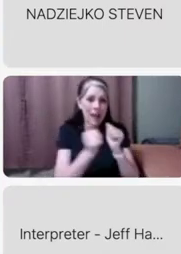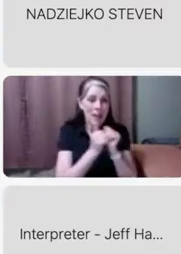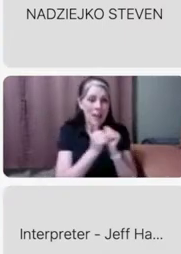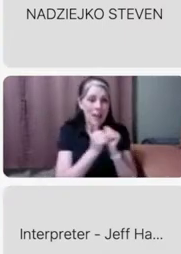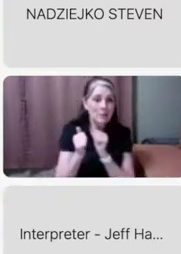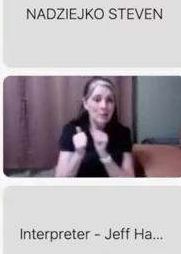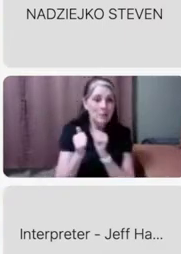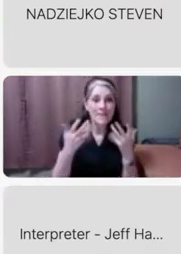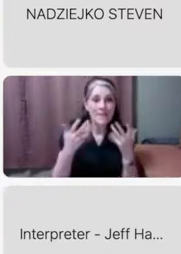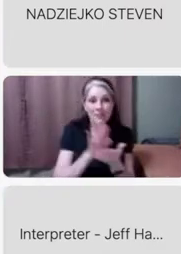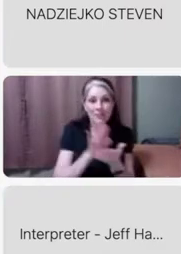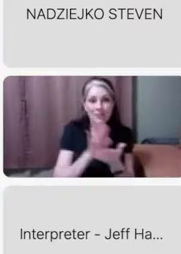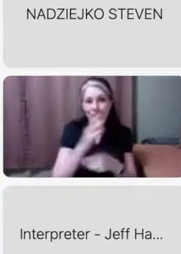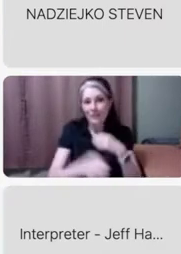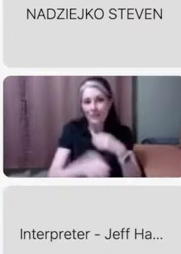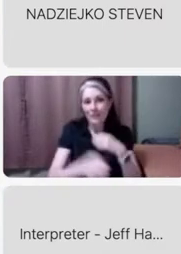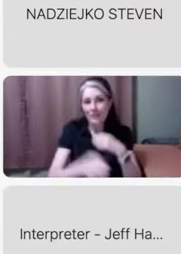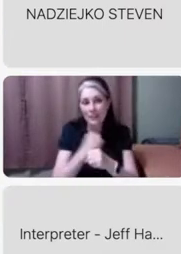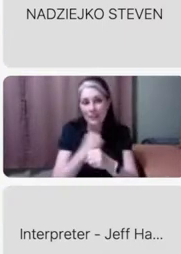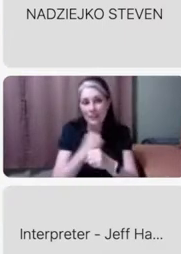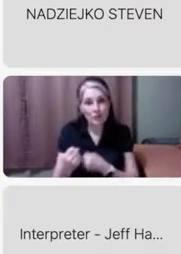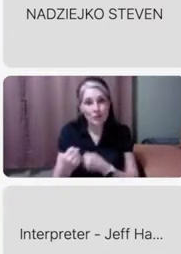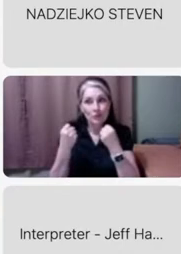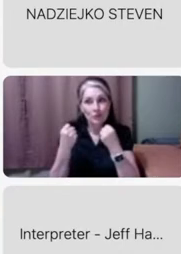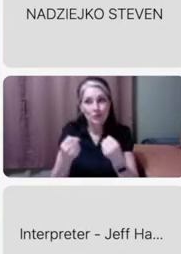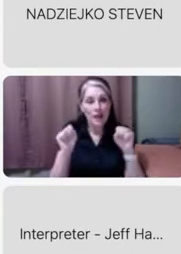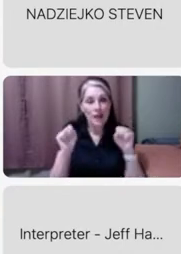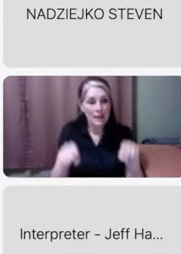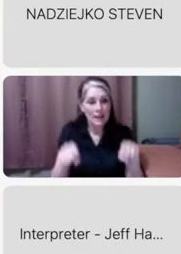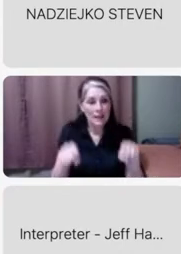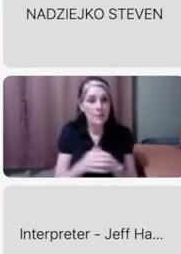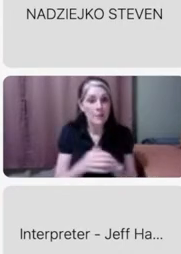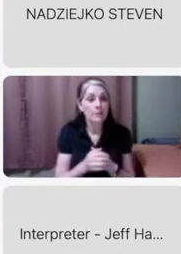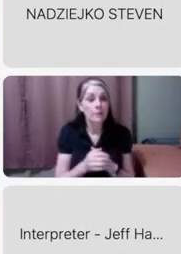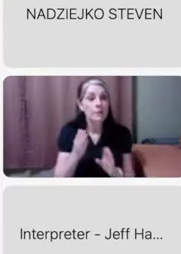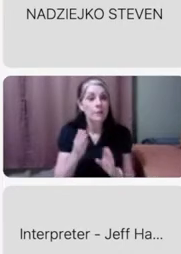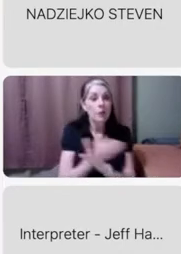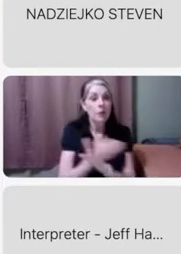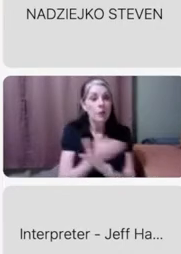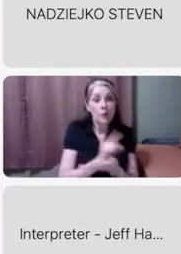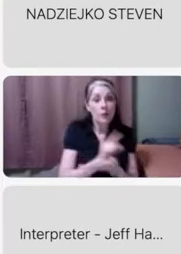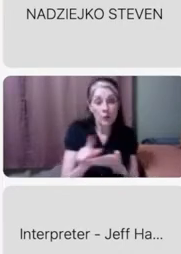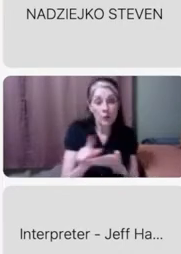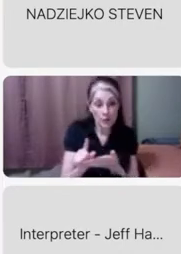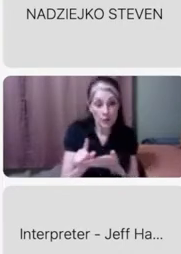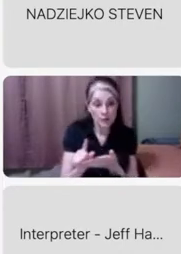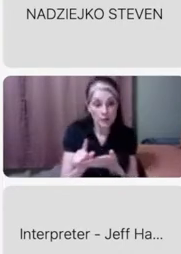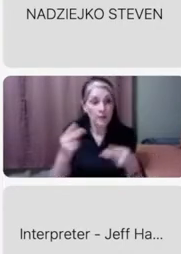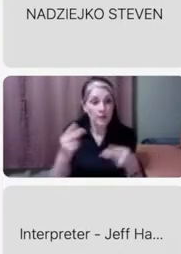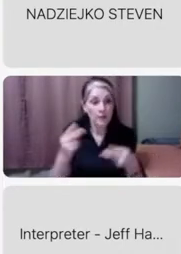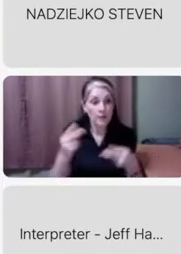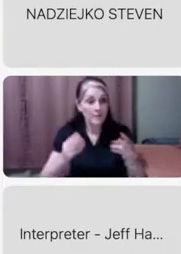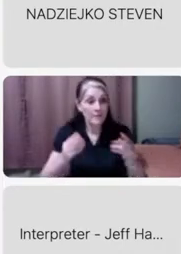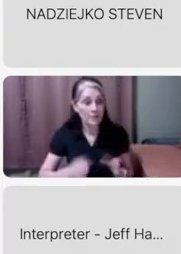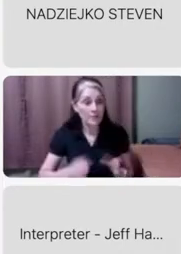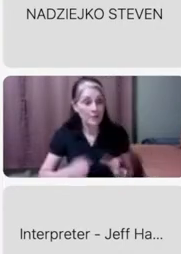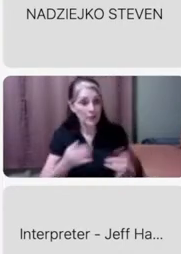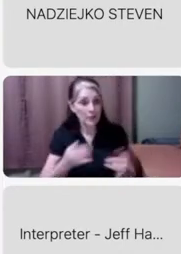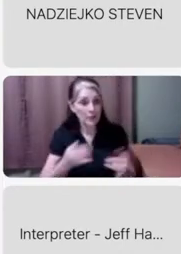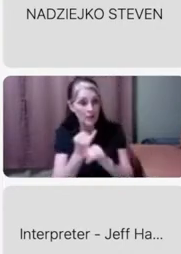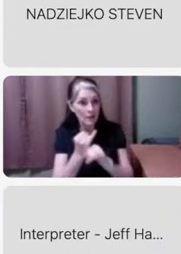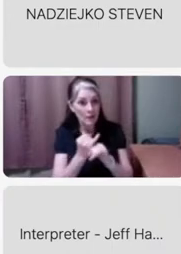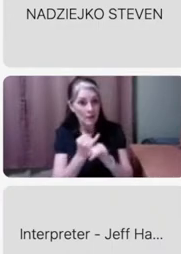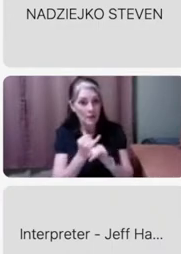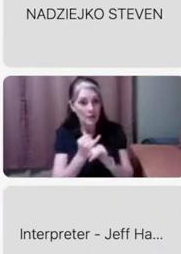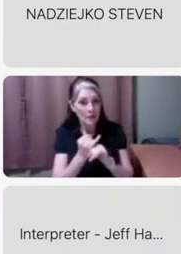strong earlier this week student services was on our campus distributing golden raffle tickets to gths students who